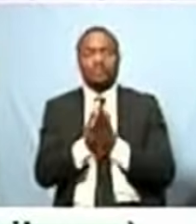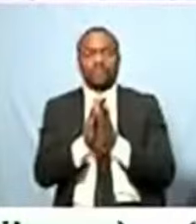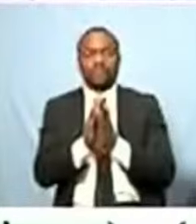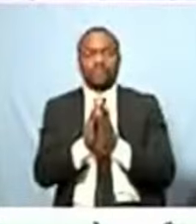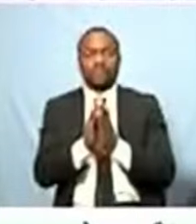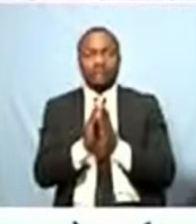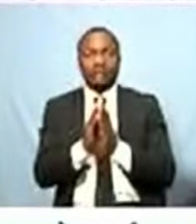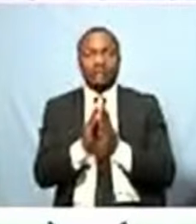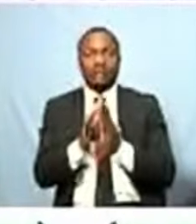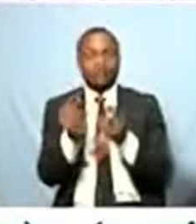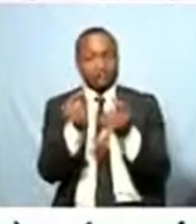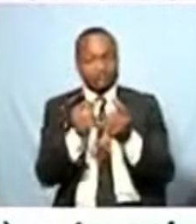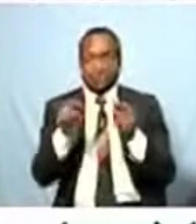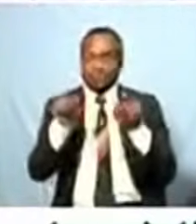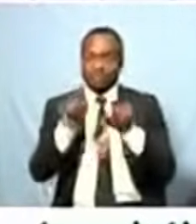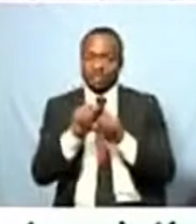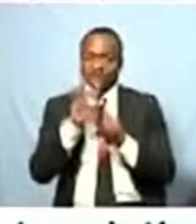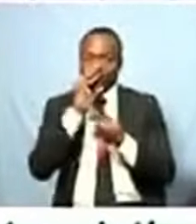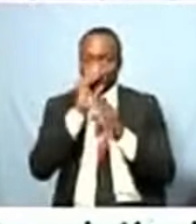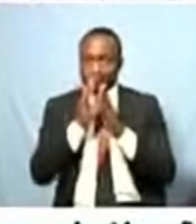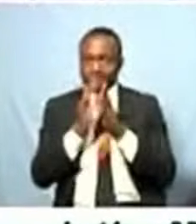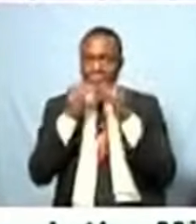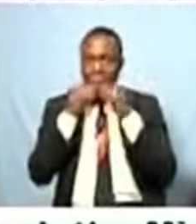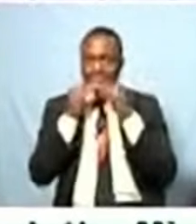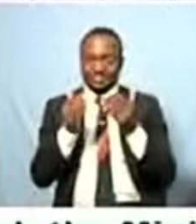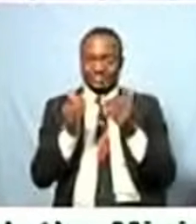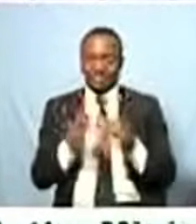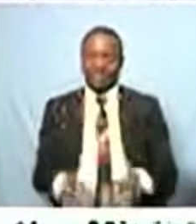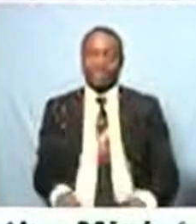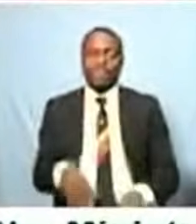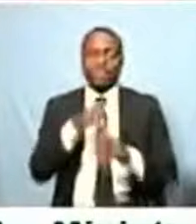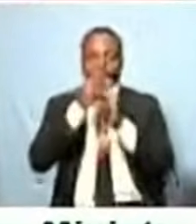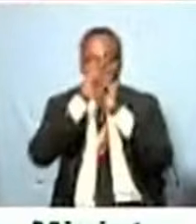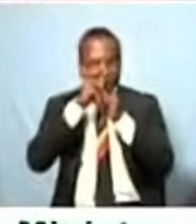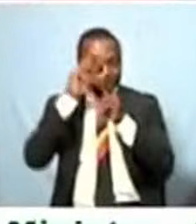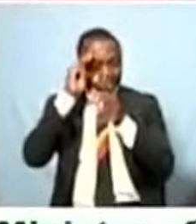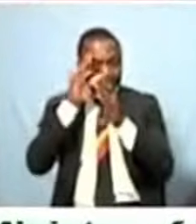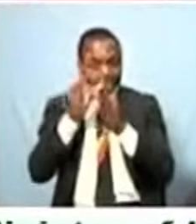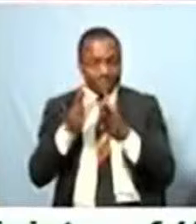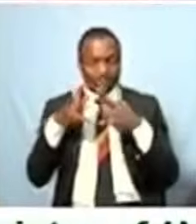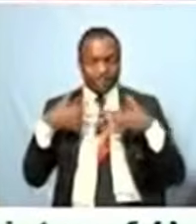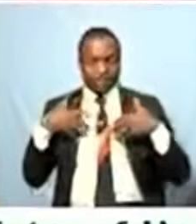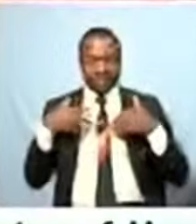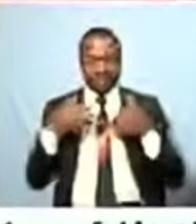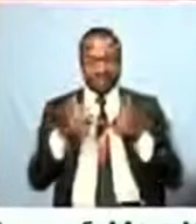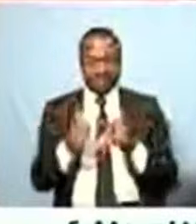the same. Madam Speaker, I thank you. The Honorable Minister of Health.